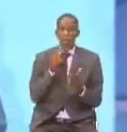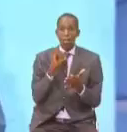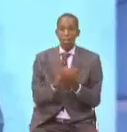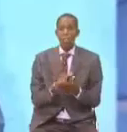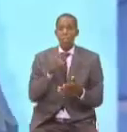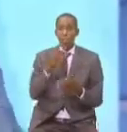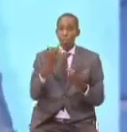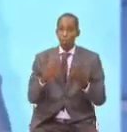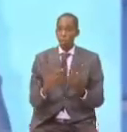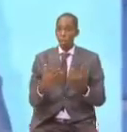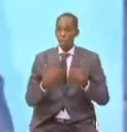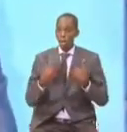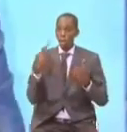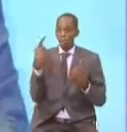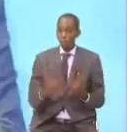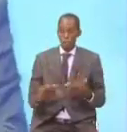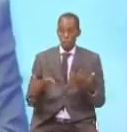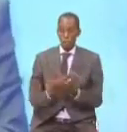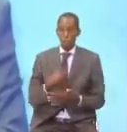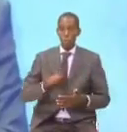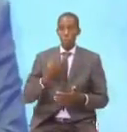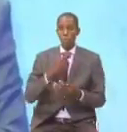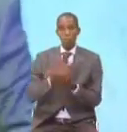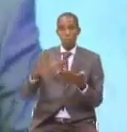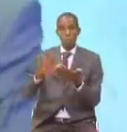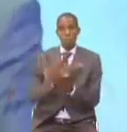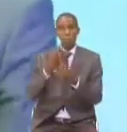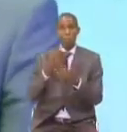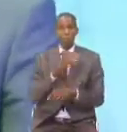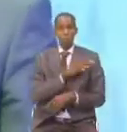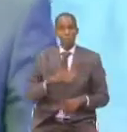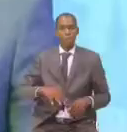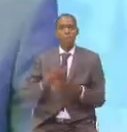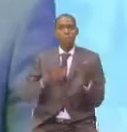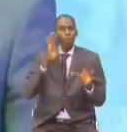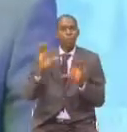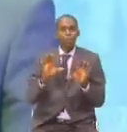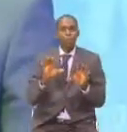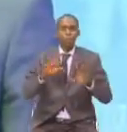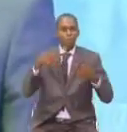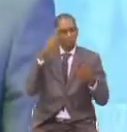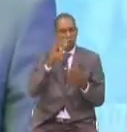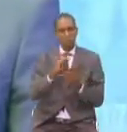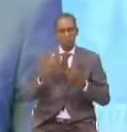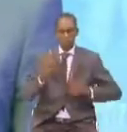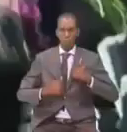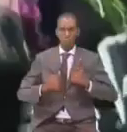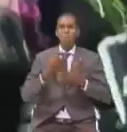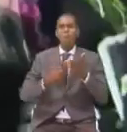righteousness from Christ? What do? You go for a wash. What can wash my sin away? Tell